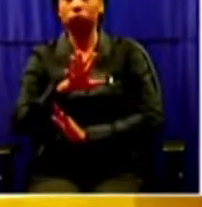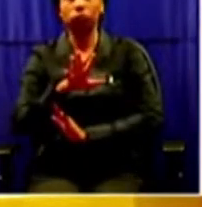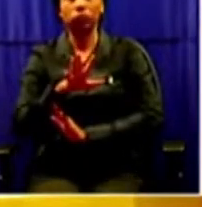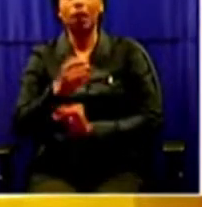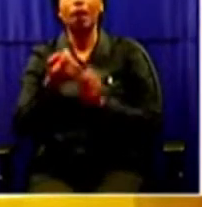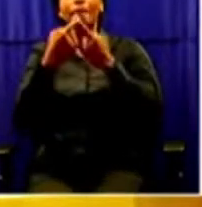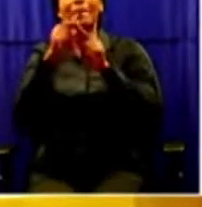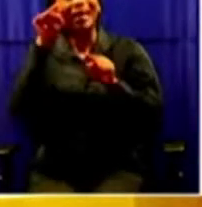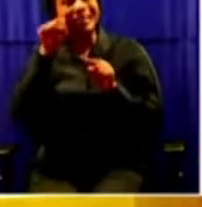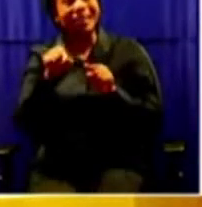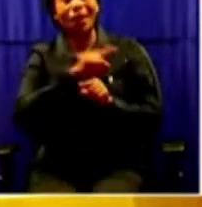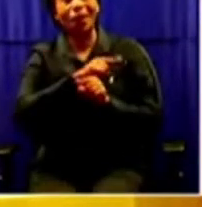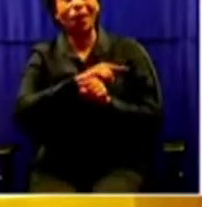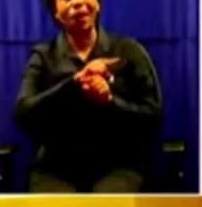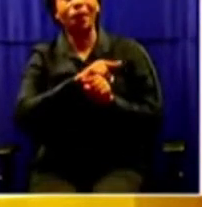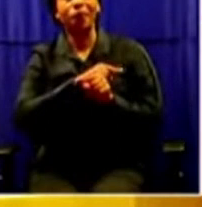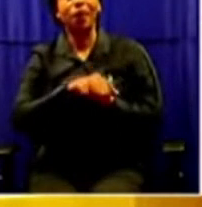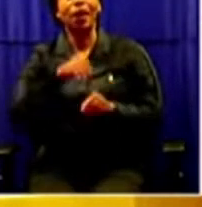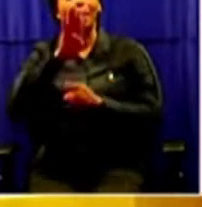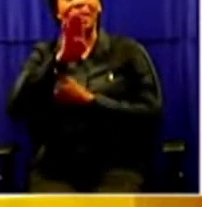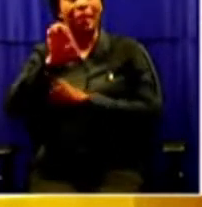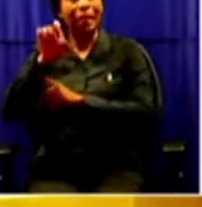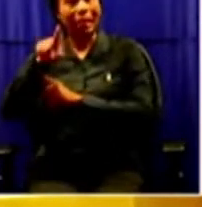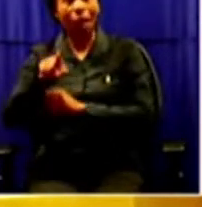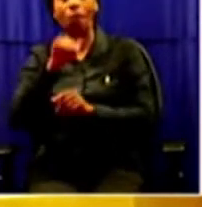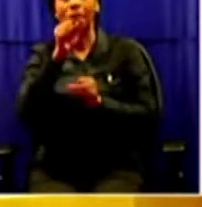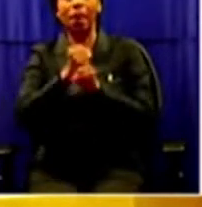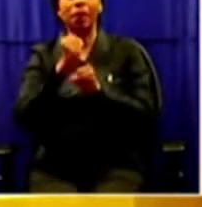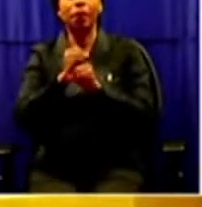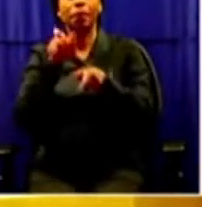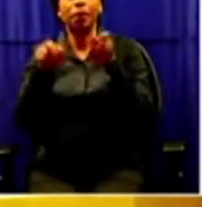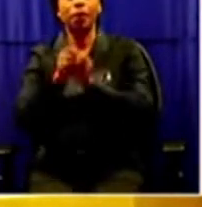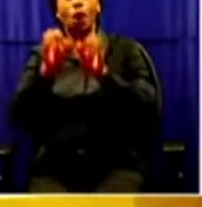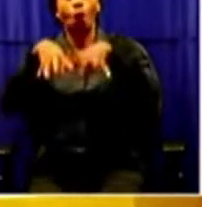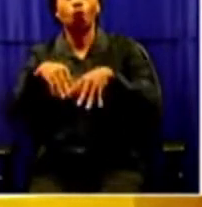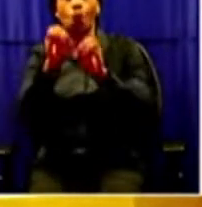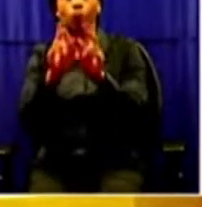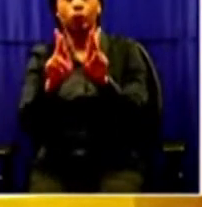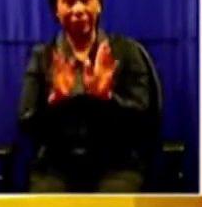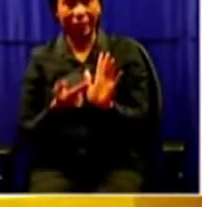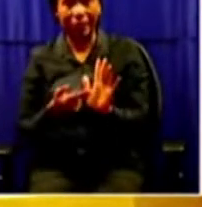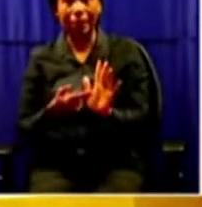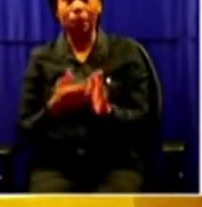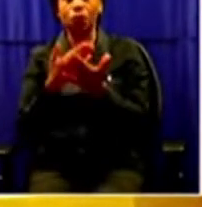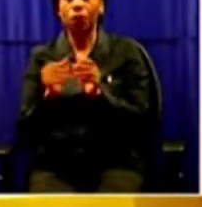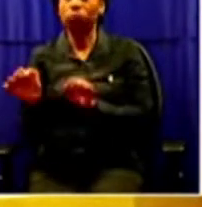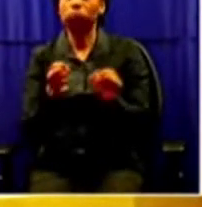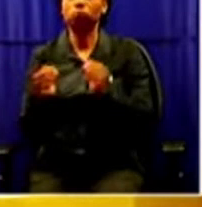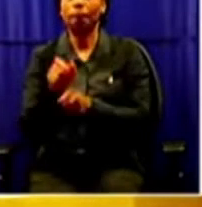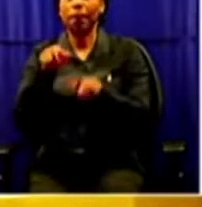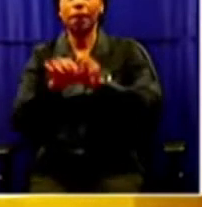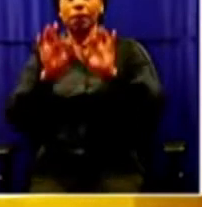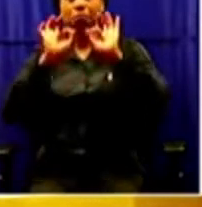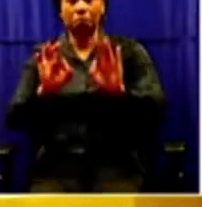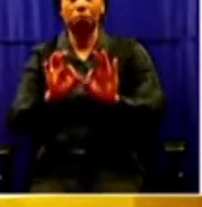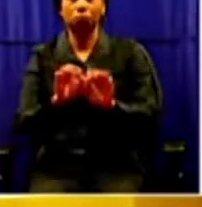precisely because of BEE that it has locked out opportunities who are solely reserved for the politically connected elite.